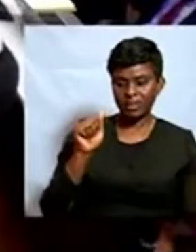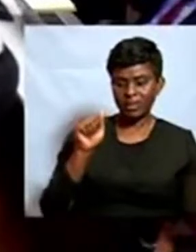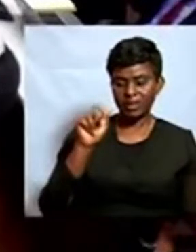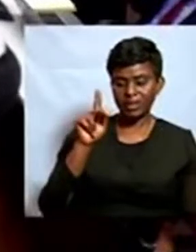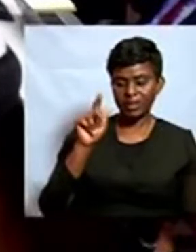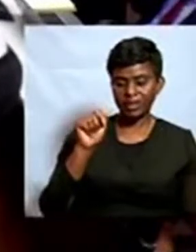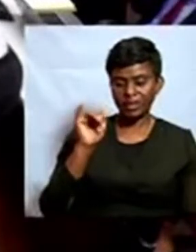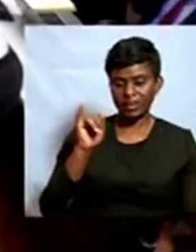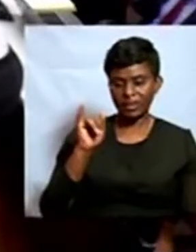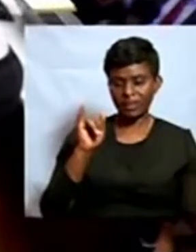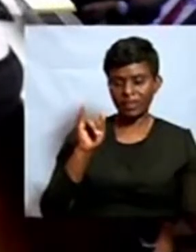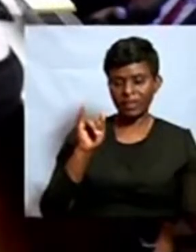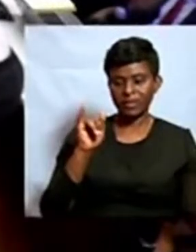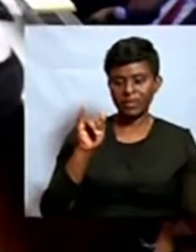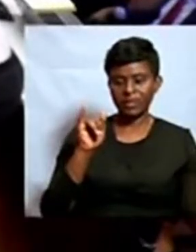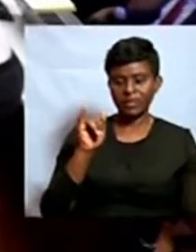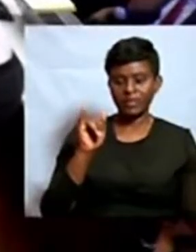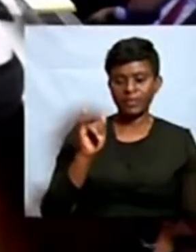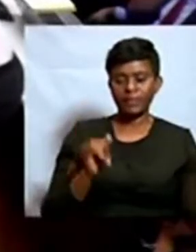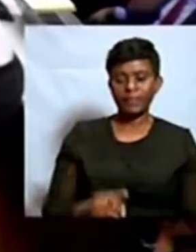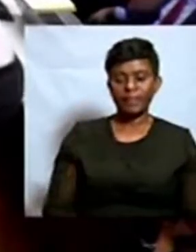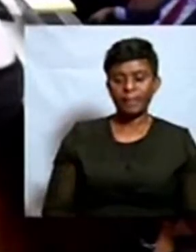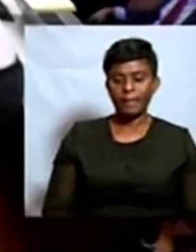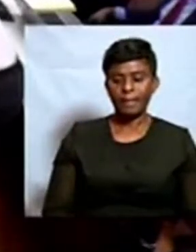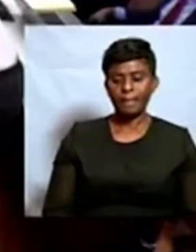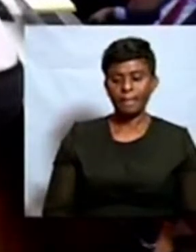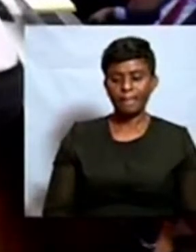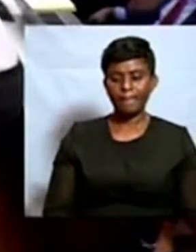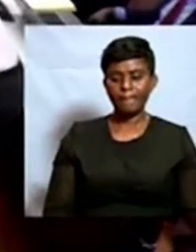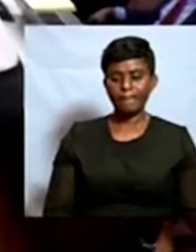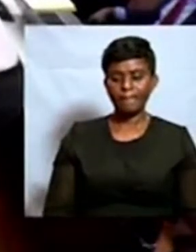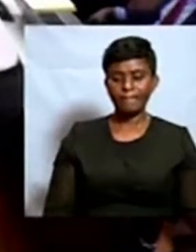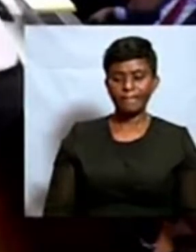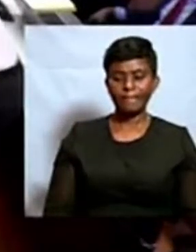Mwinlonga constituency in the Northwestern Province, and a member of this committee.